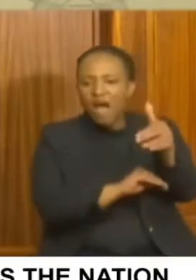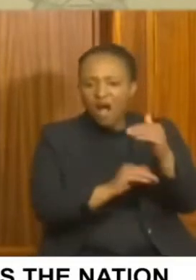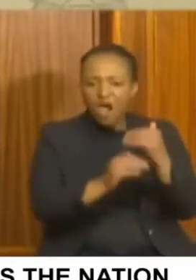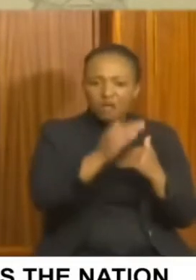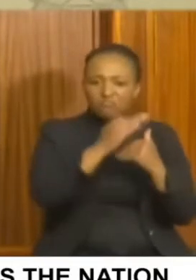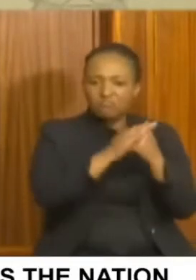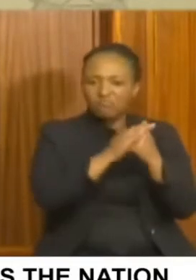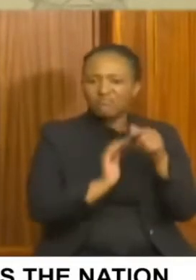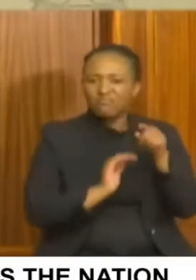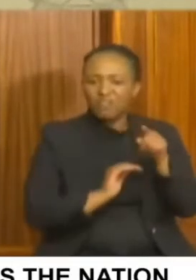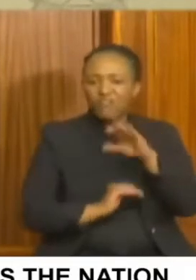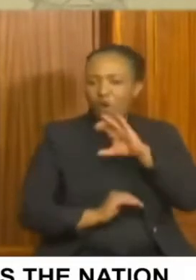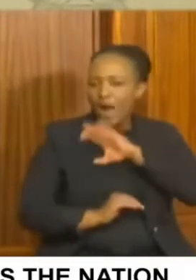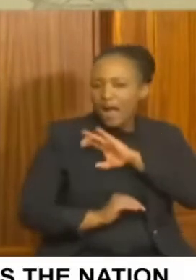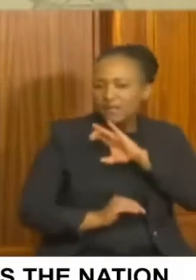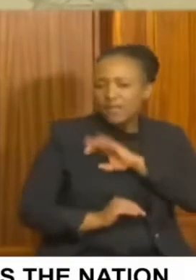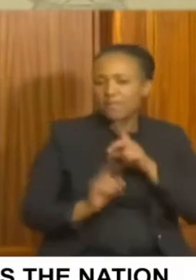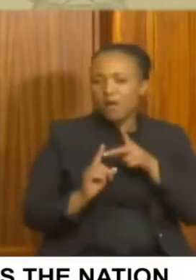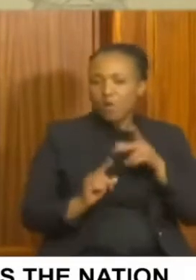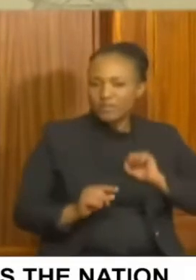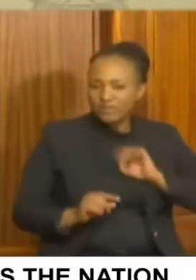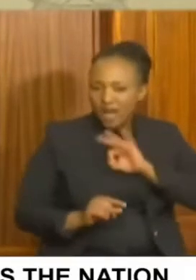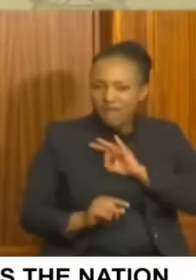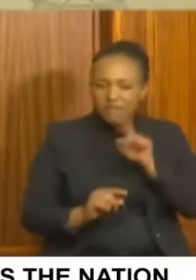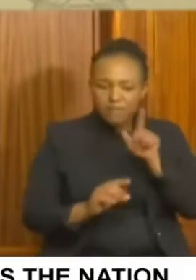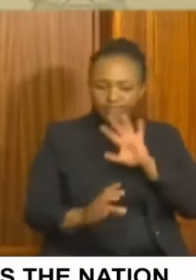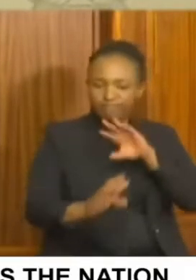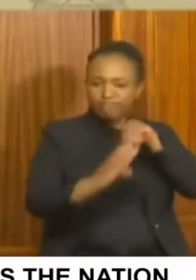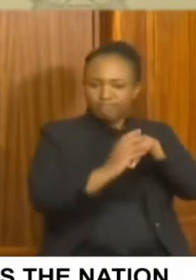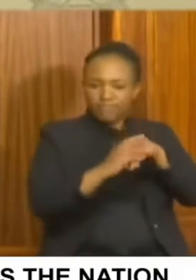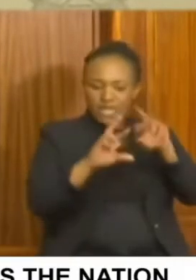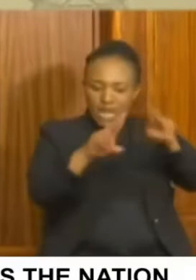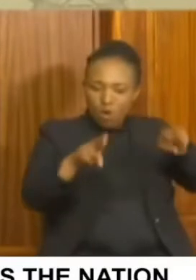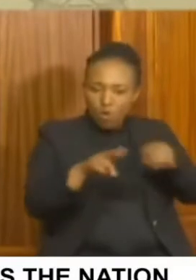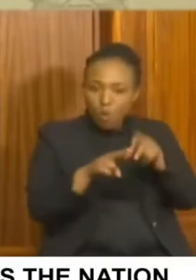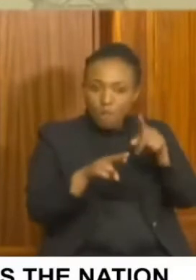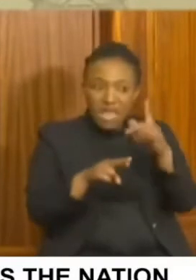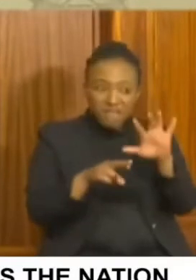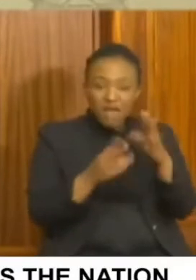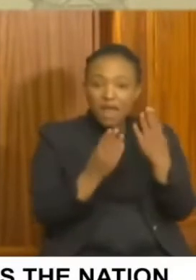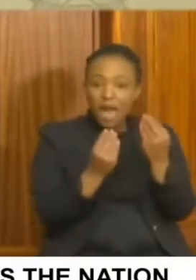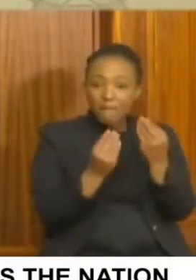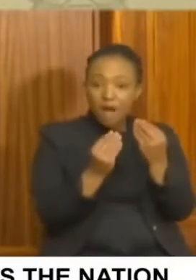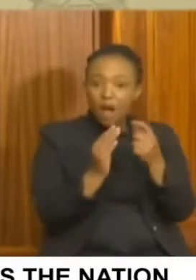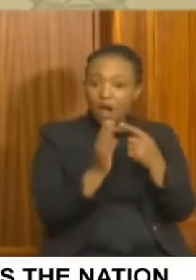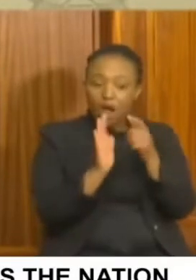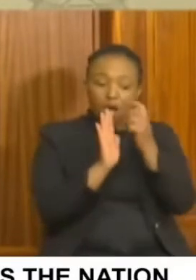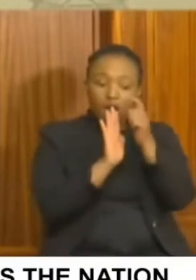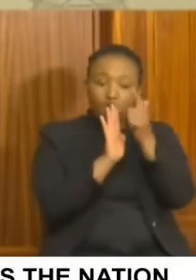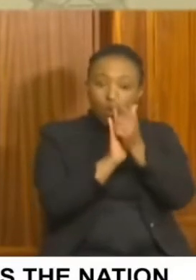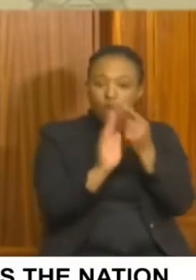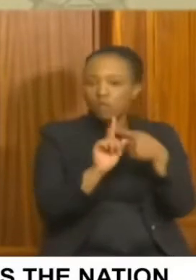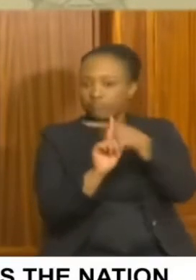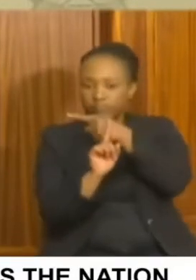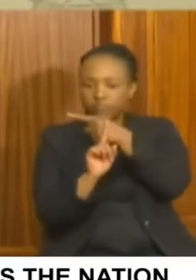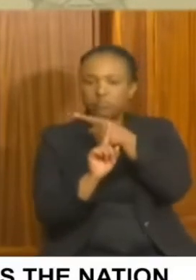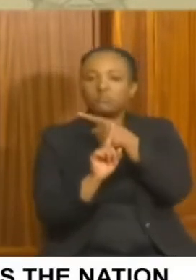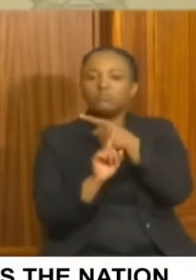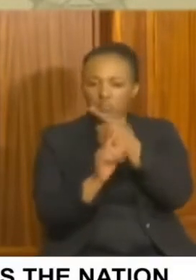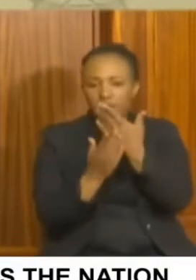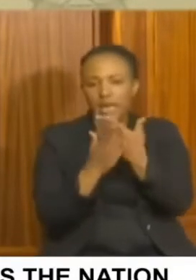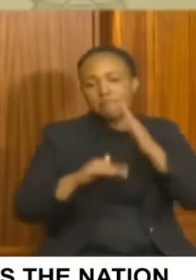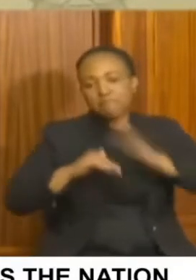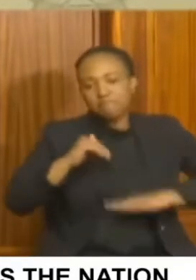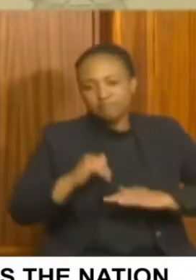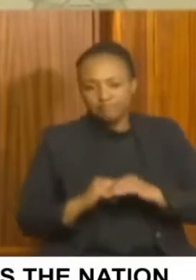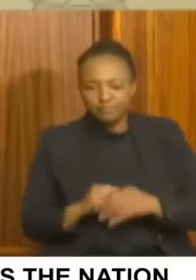maximum number of customers or employees allowed. Not a criminal offense, jackass. It's a regulation.